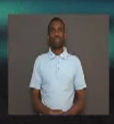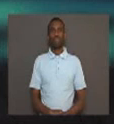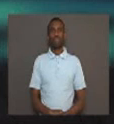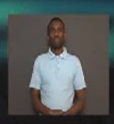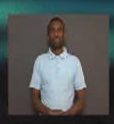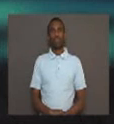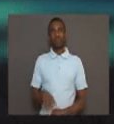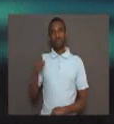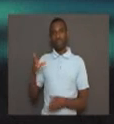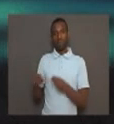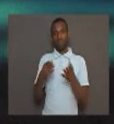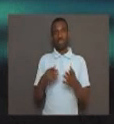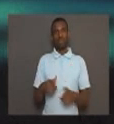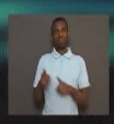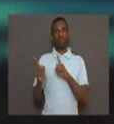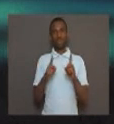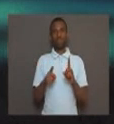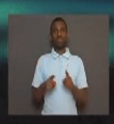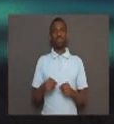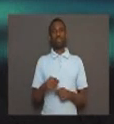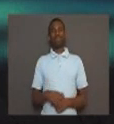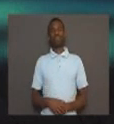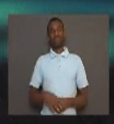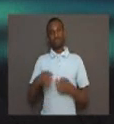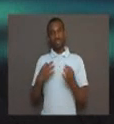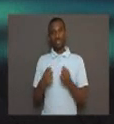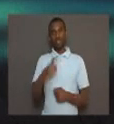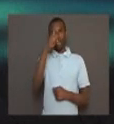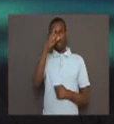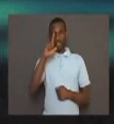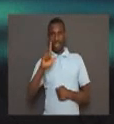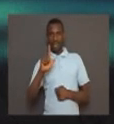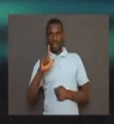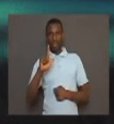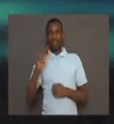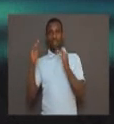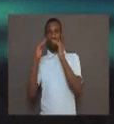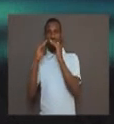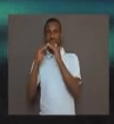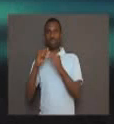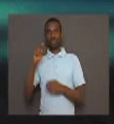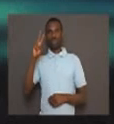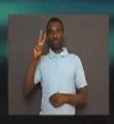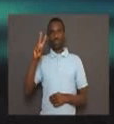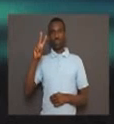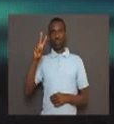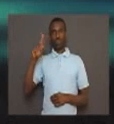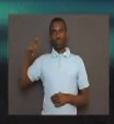It is given by the expression XL is equal